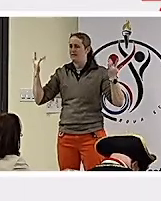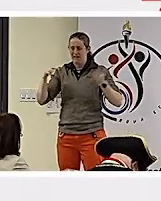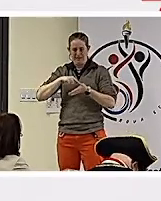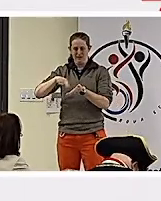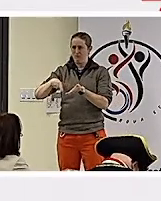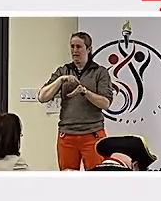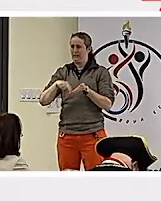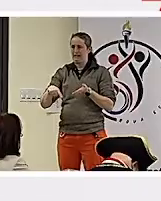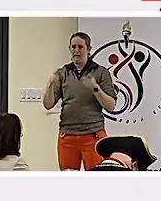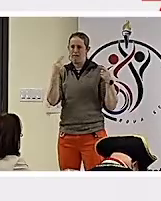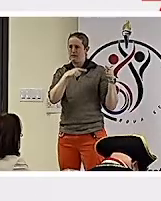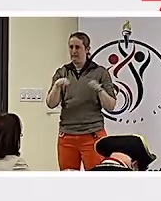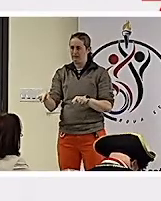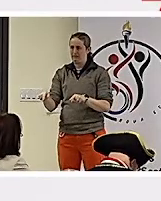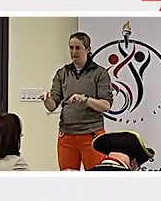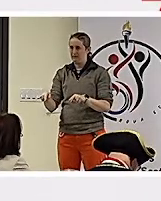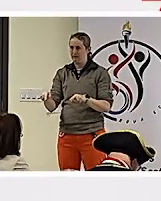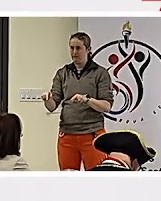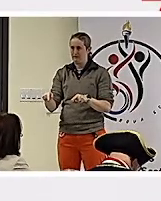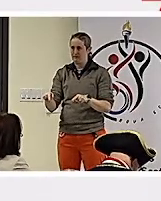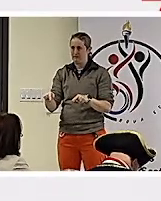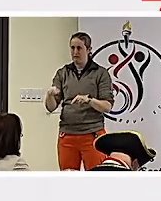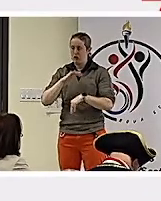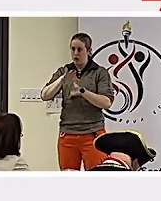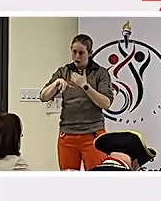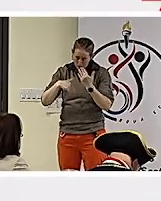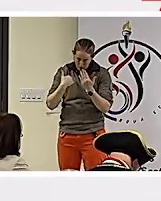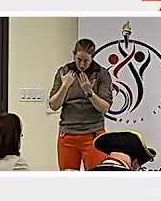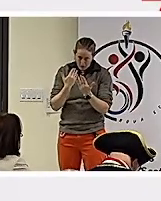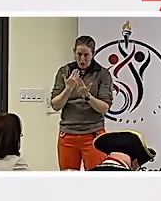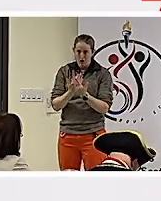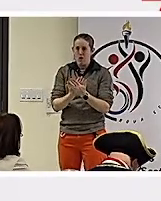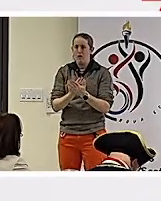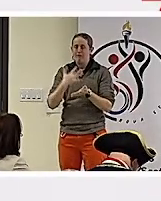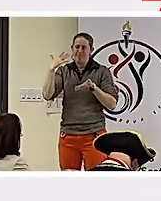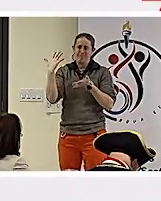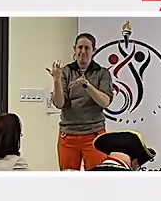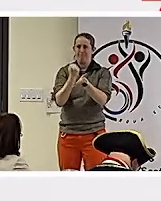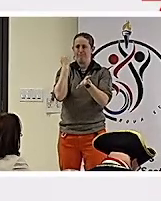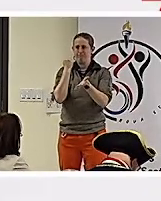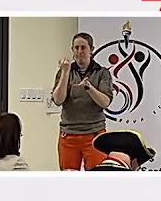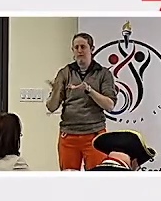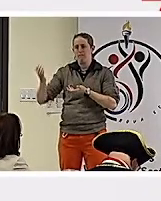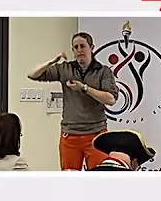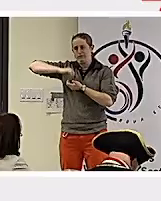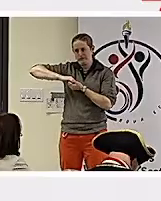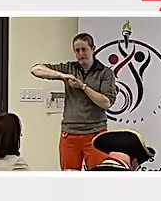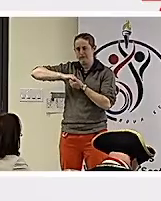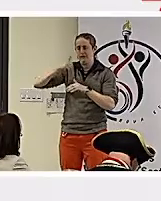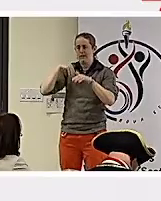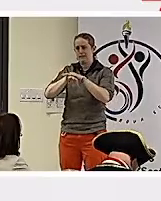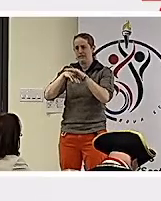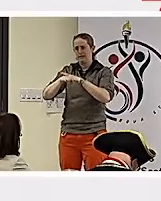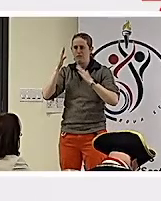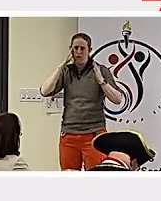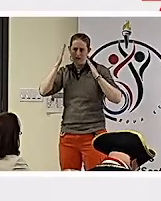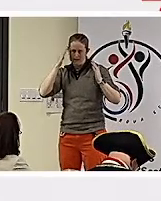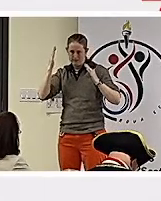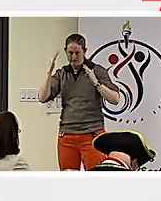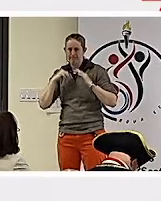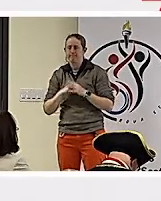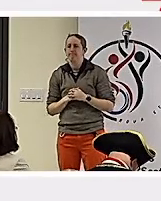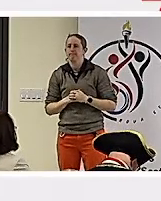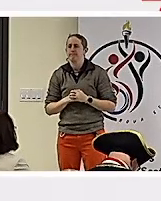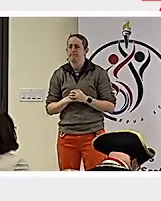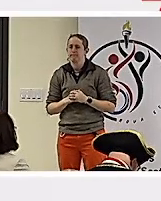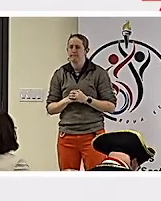all organized through the leadership of the Partnership for Access Awareness Nova Scotia. So I think